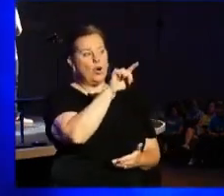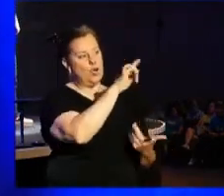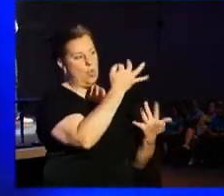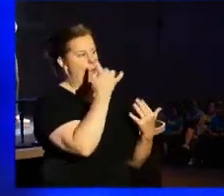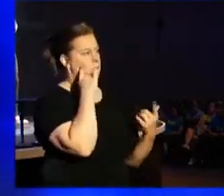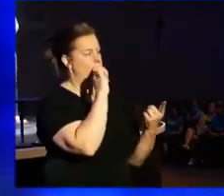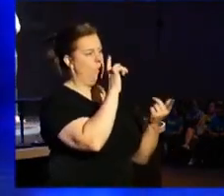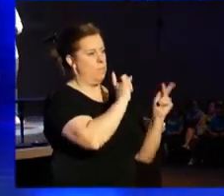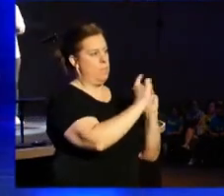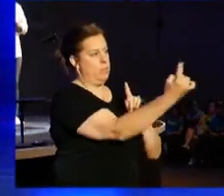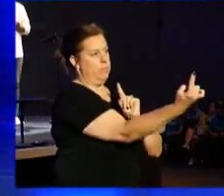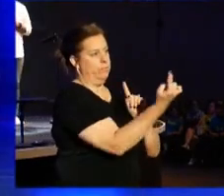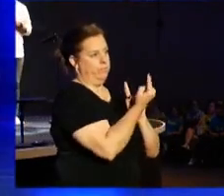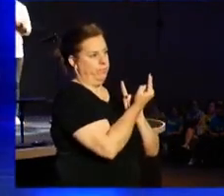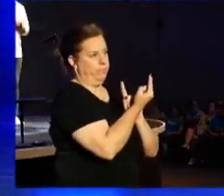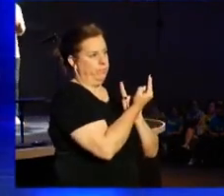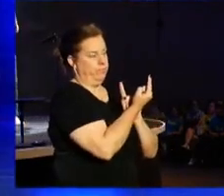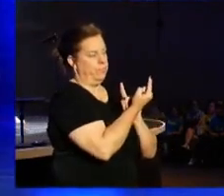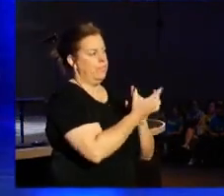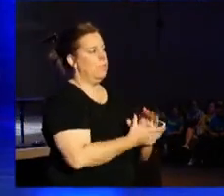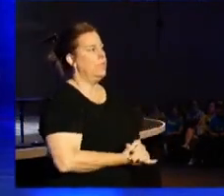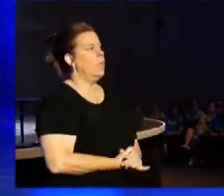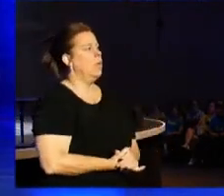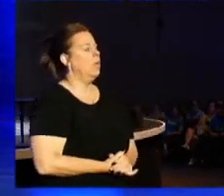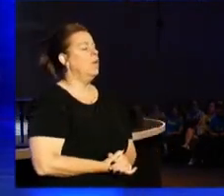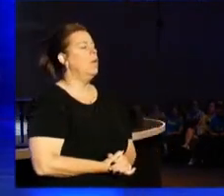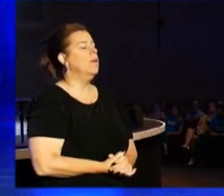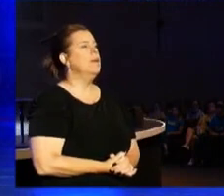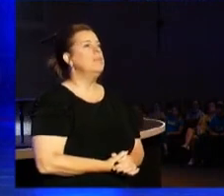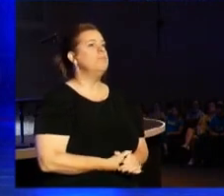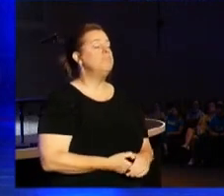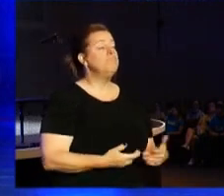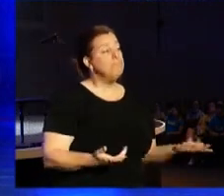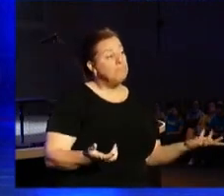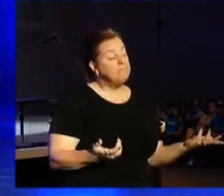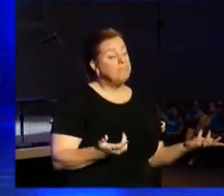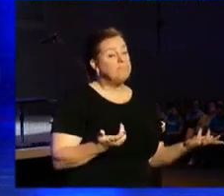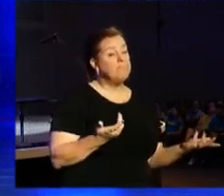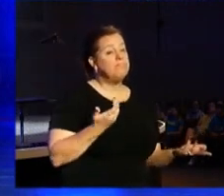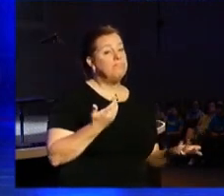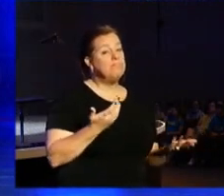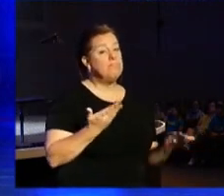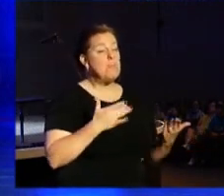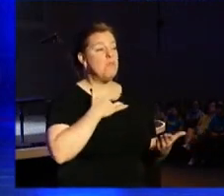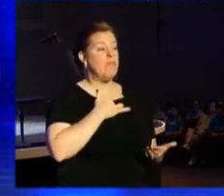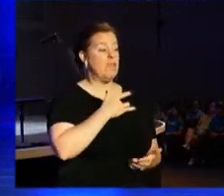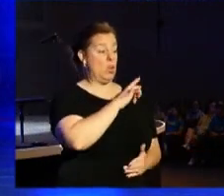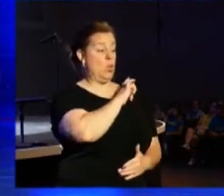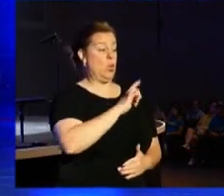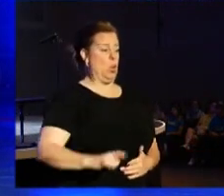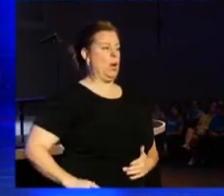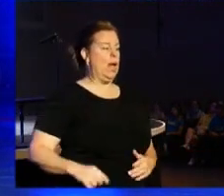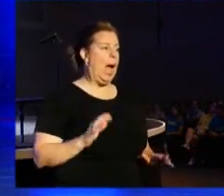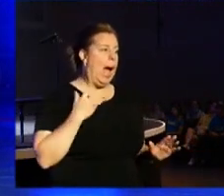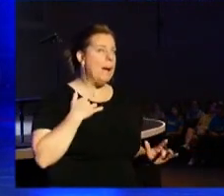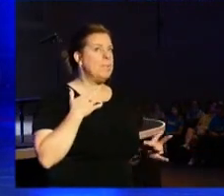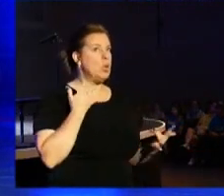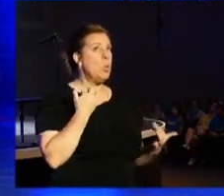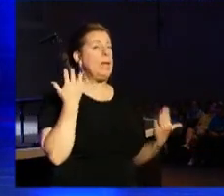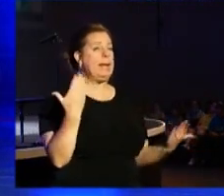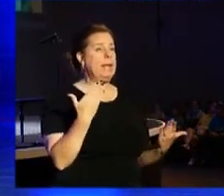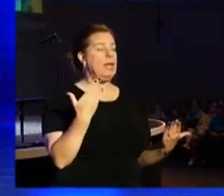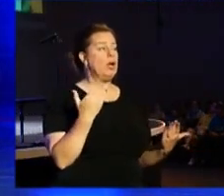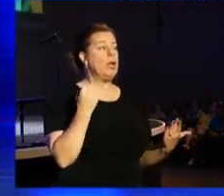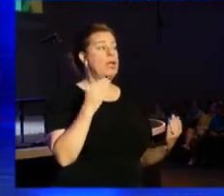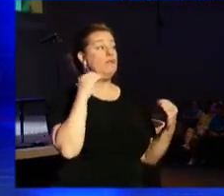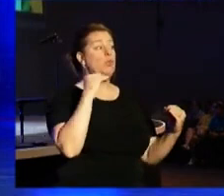you? Is it one of those things where it's like, "Lord, I'm going to stay back here, and if you put an opportunity in front of me, and no one else helps,